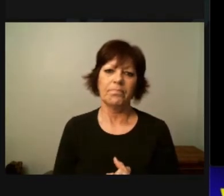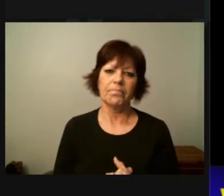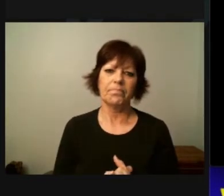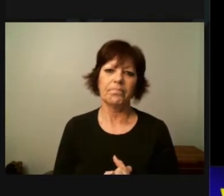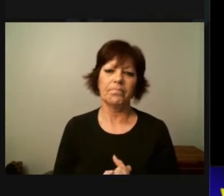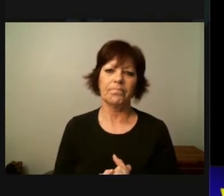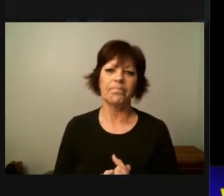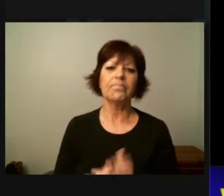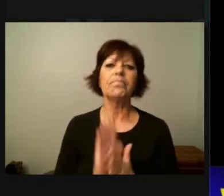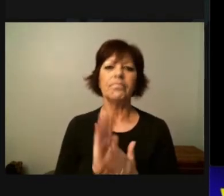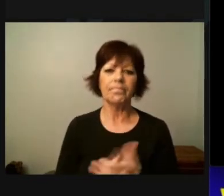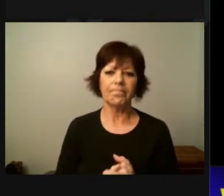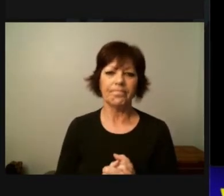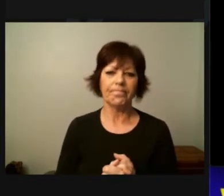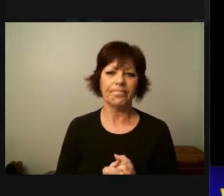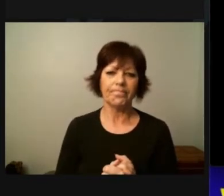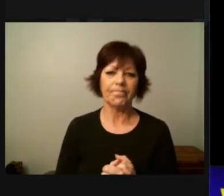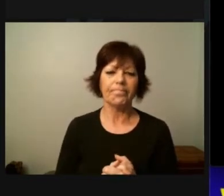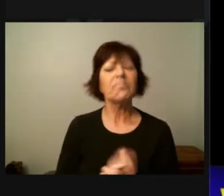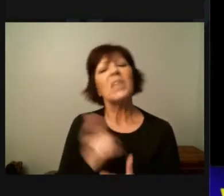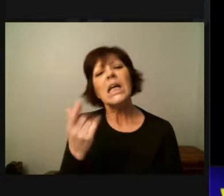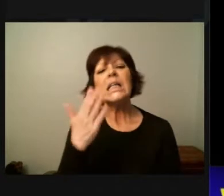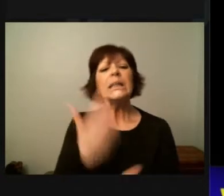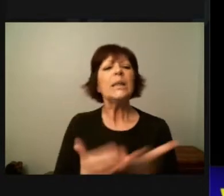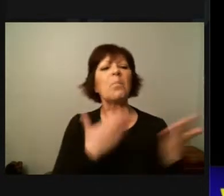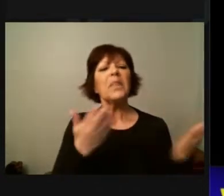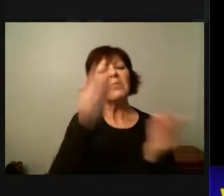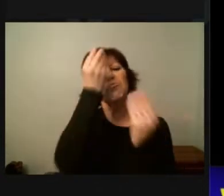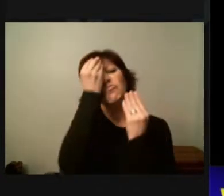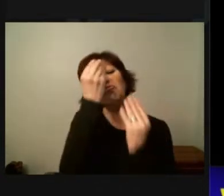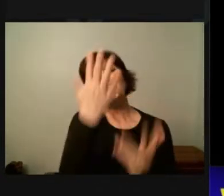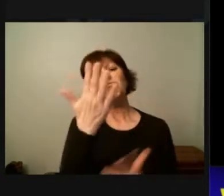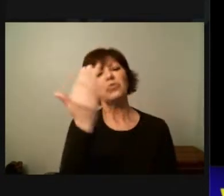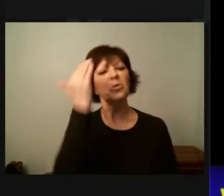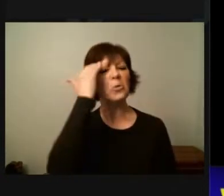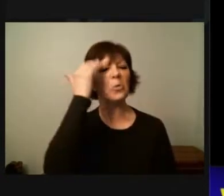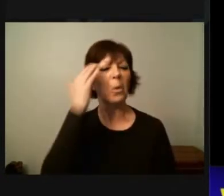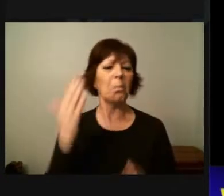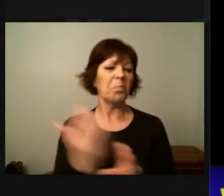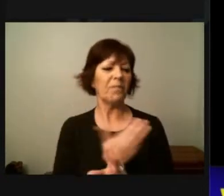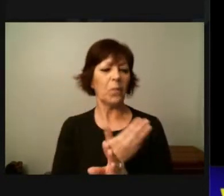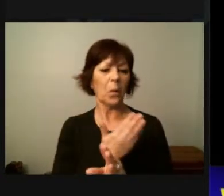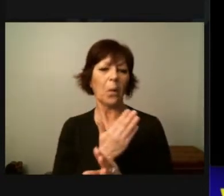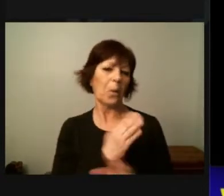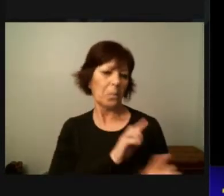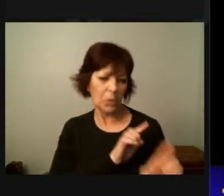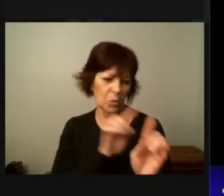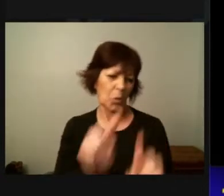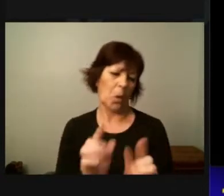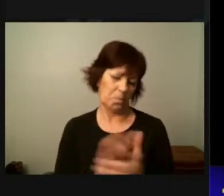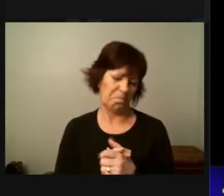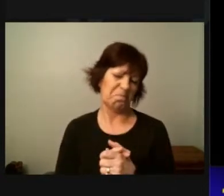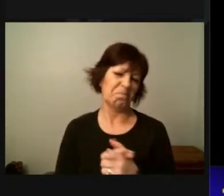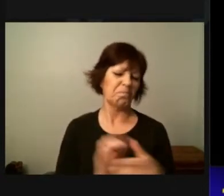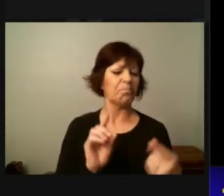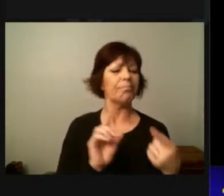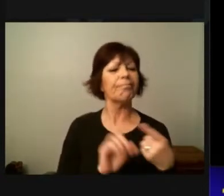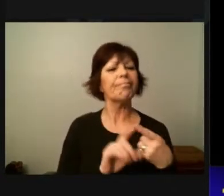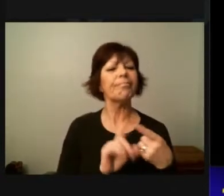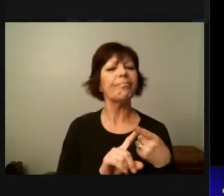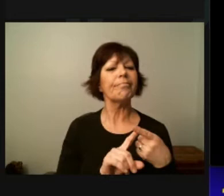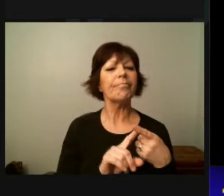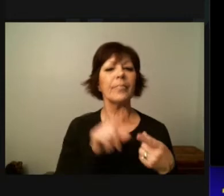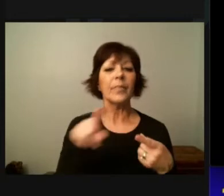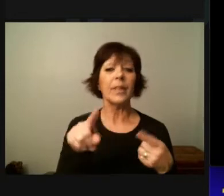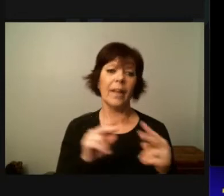No. Next slide, please. So some things for you to know before you even get to a pod. Number one, pods